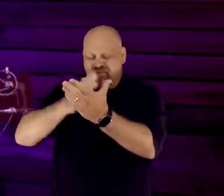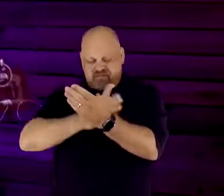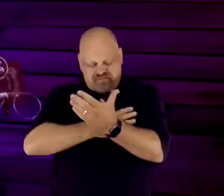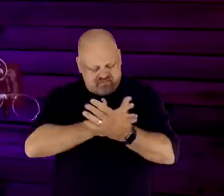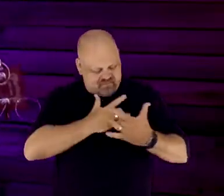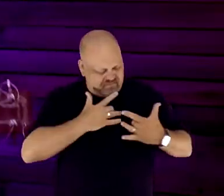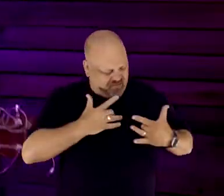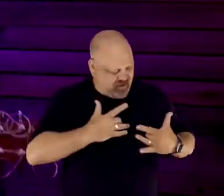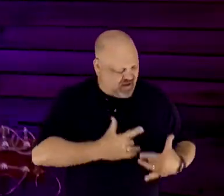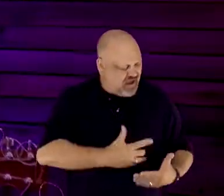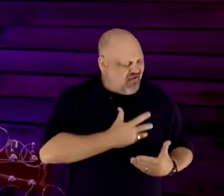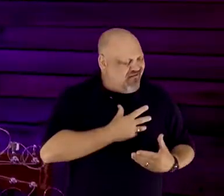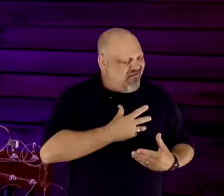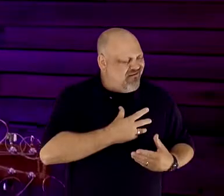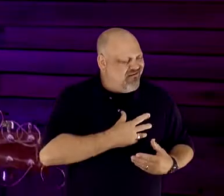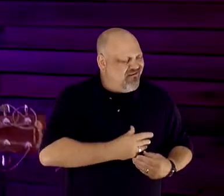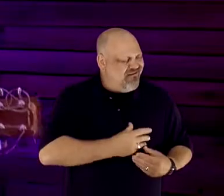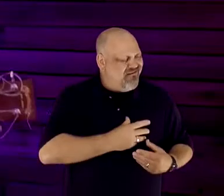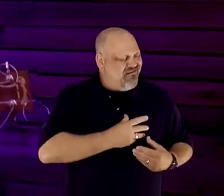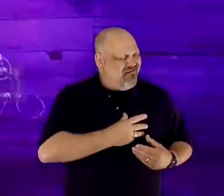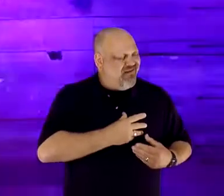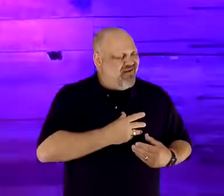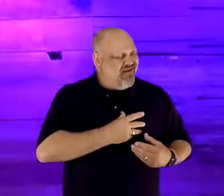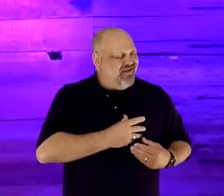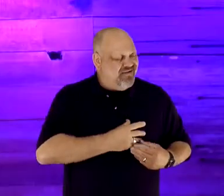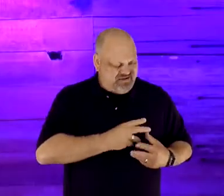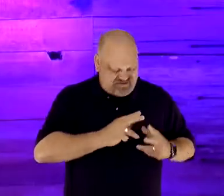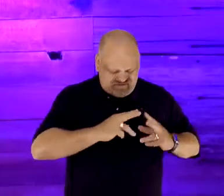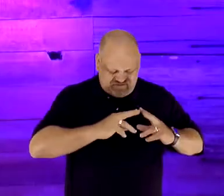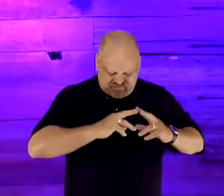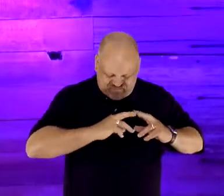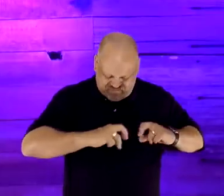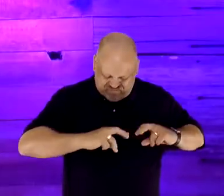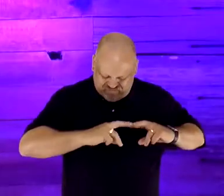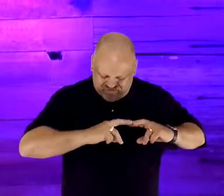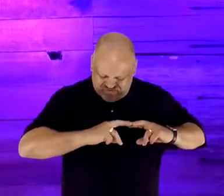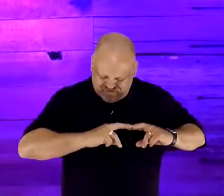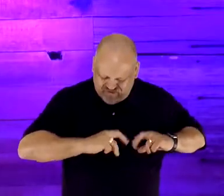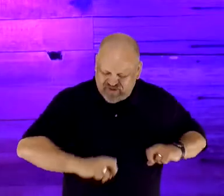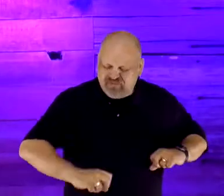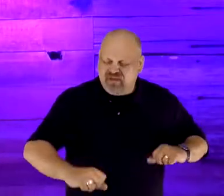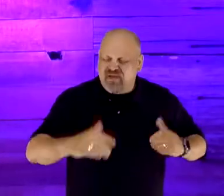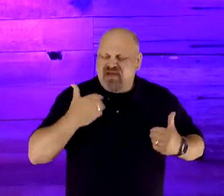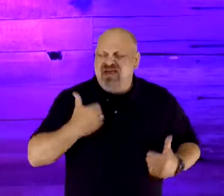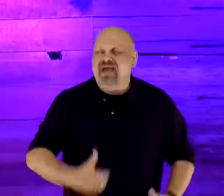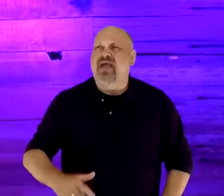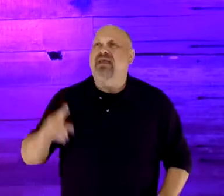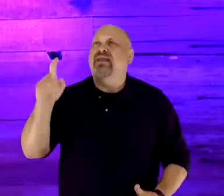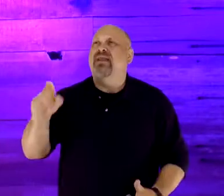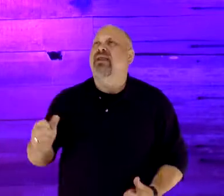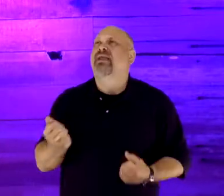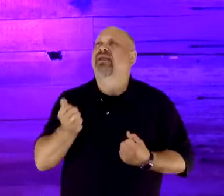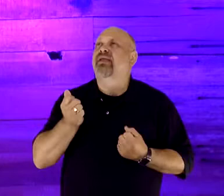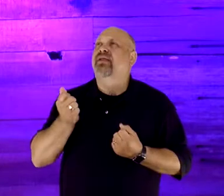to soften my heart, to break me apart.